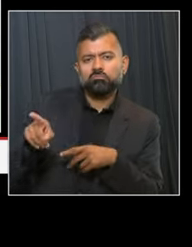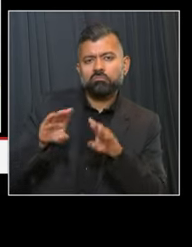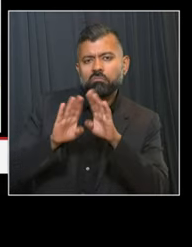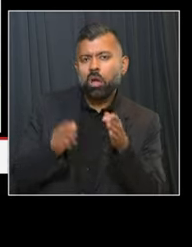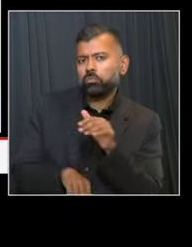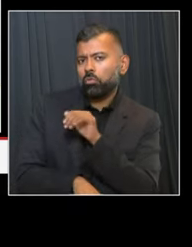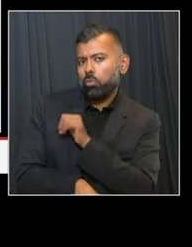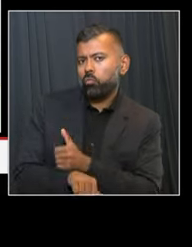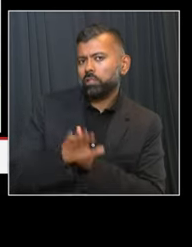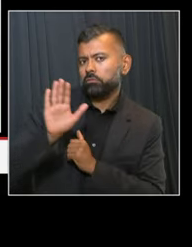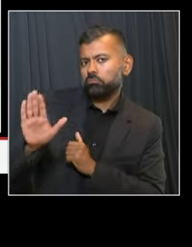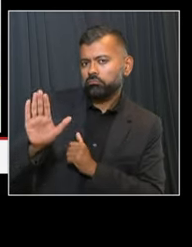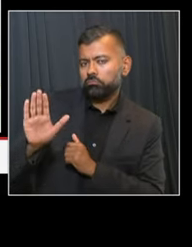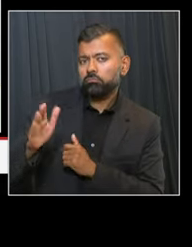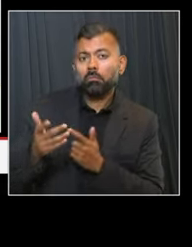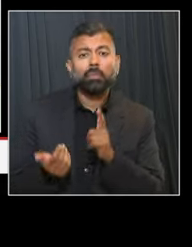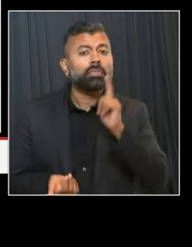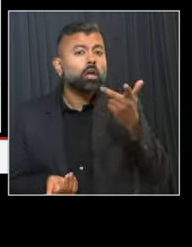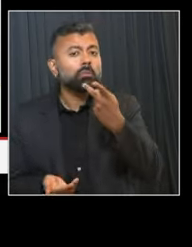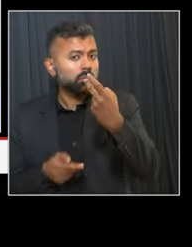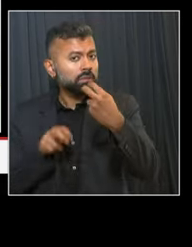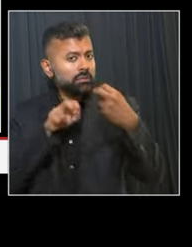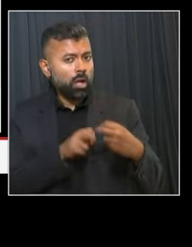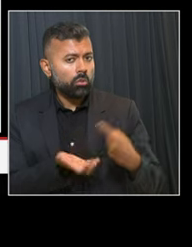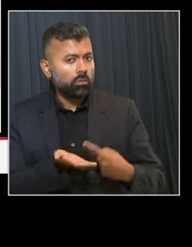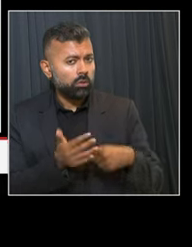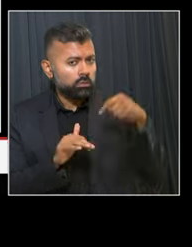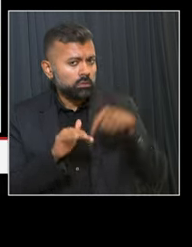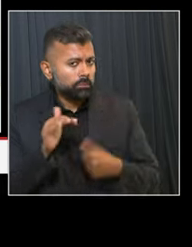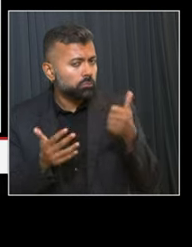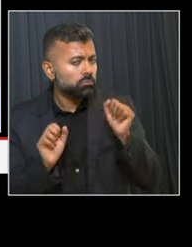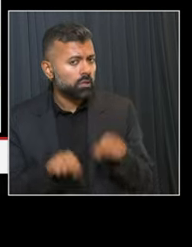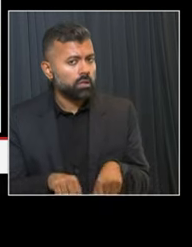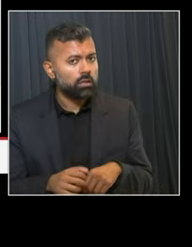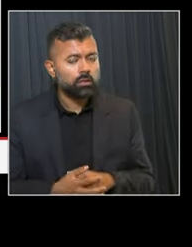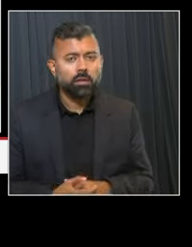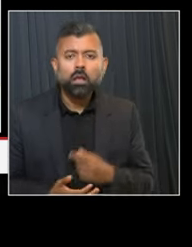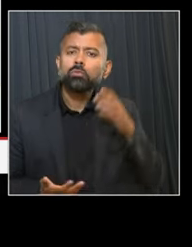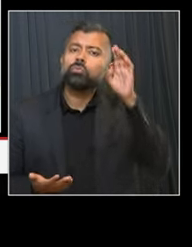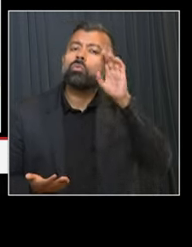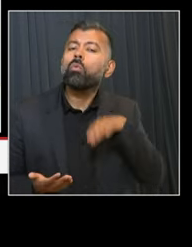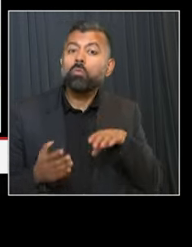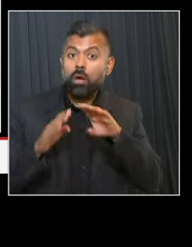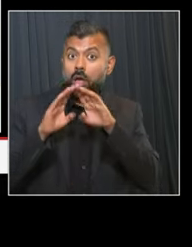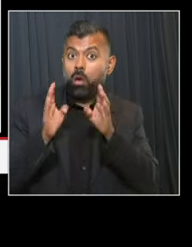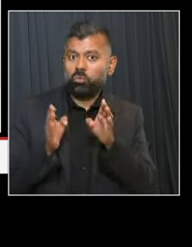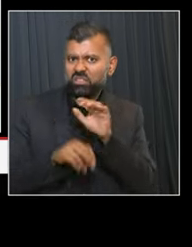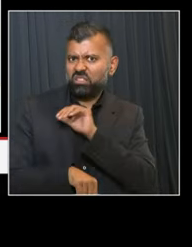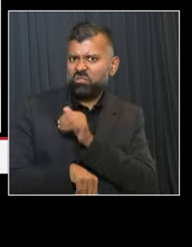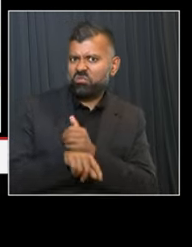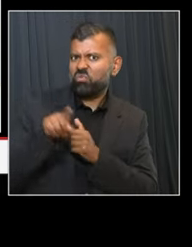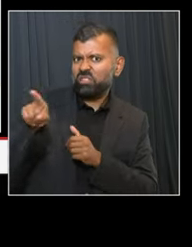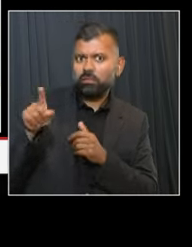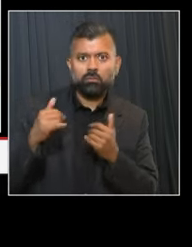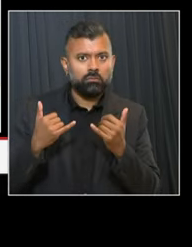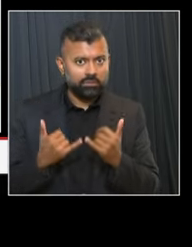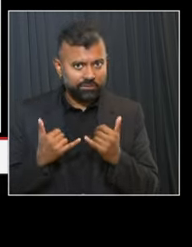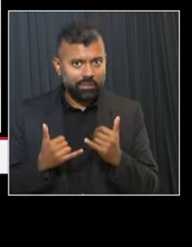we could look at investments there. Also, I know the Housing Authority, as of right now, is